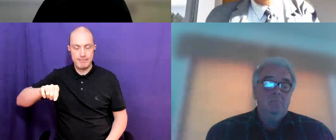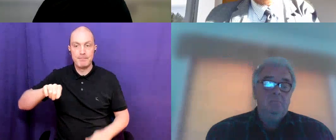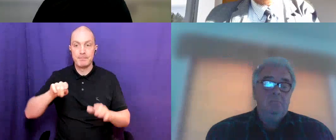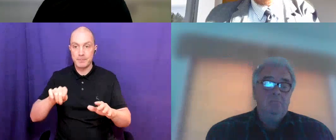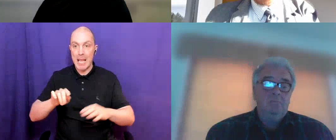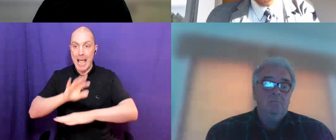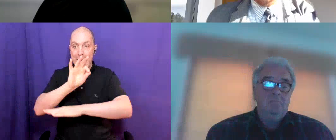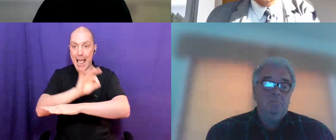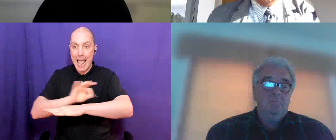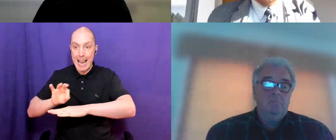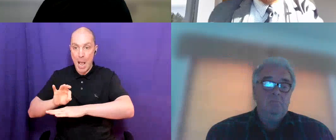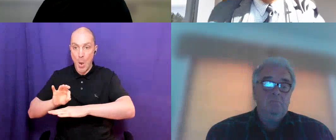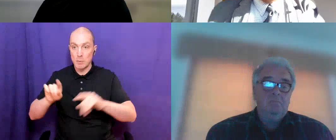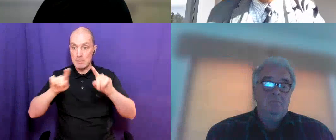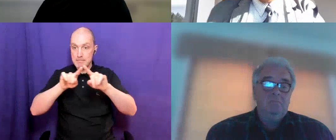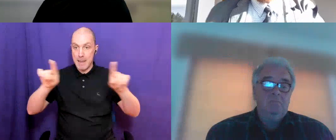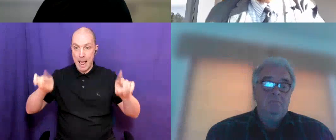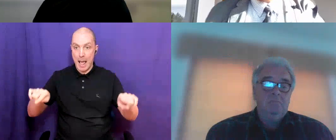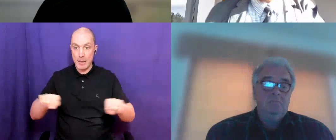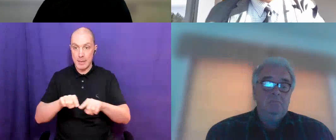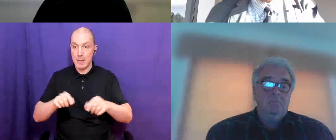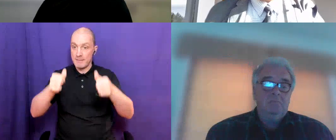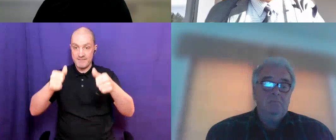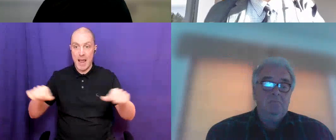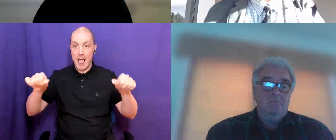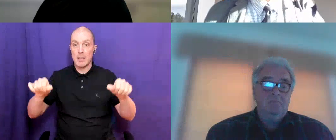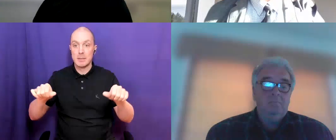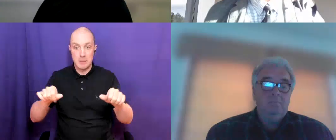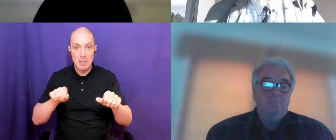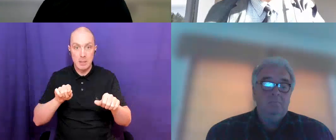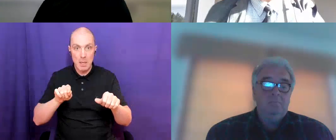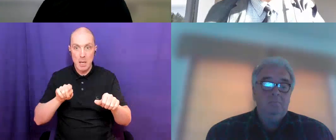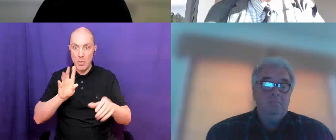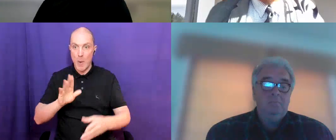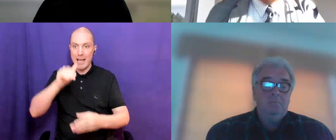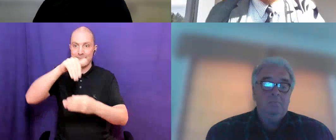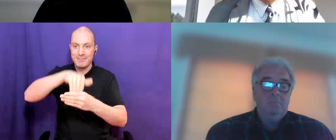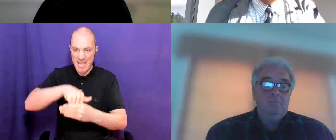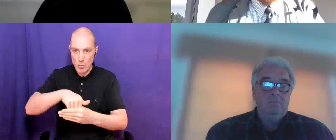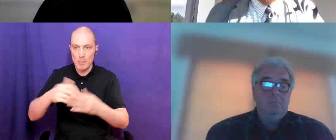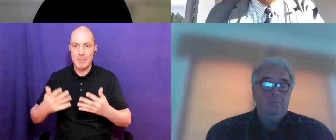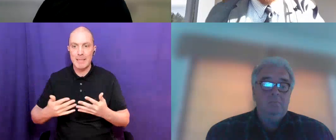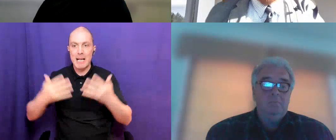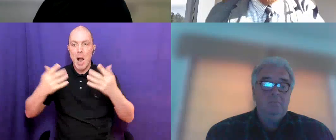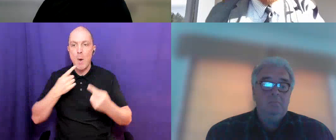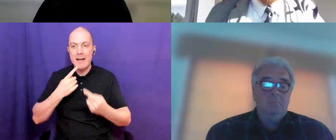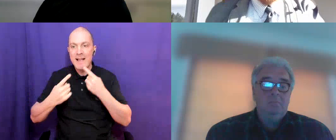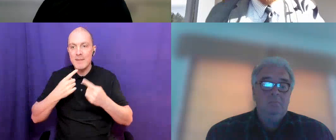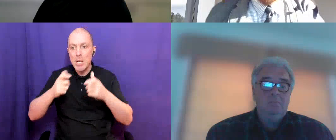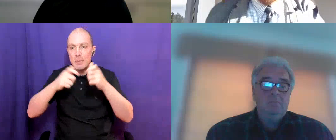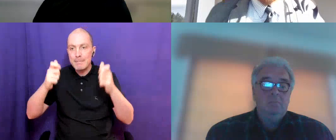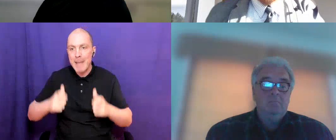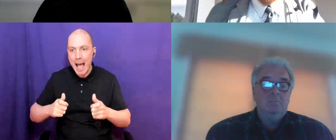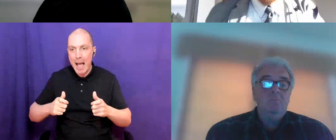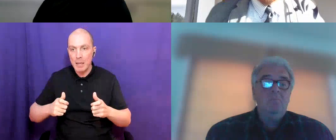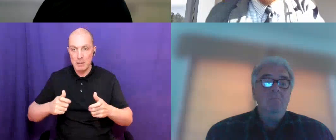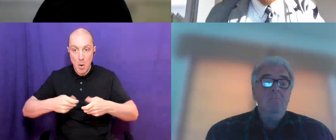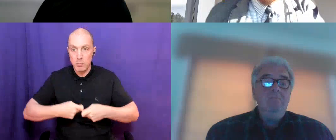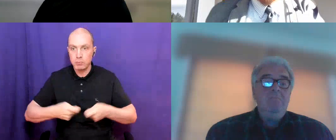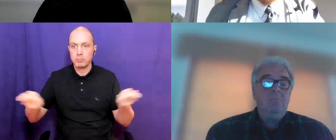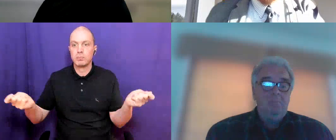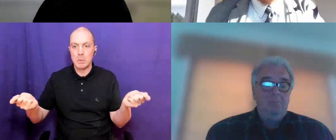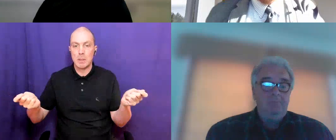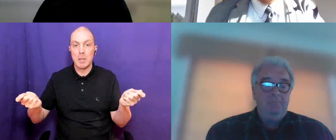plan is now finalised, and that's within your count information pack, and that'll be available to you. So moving on to the